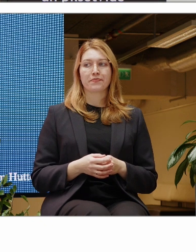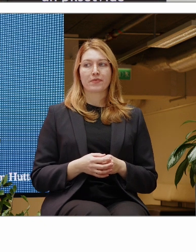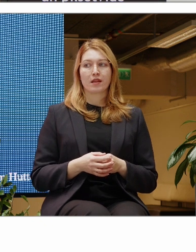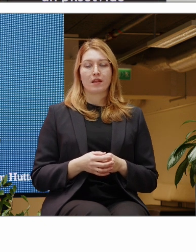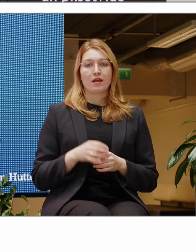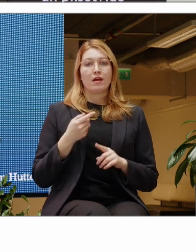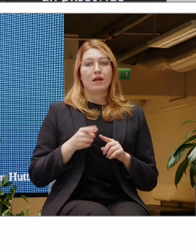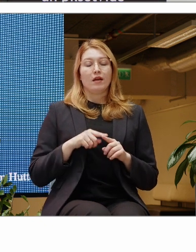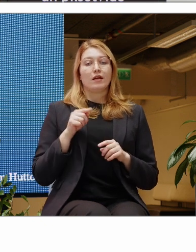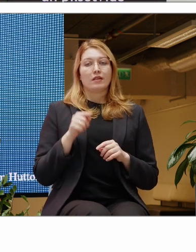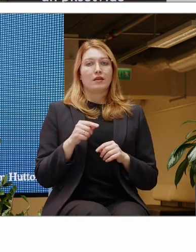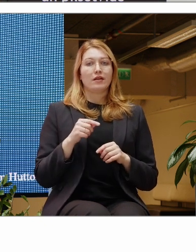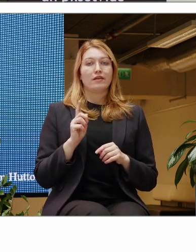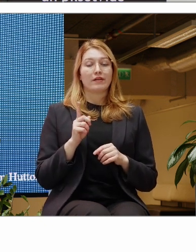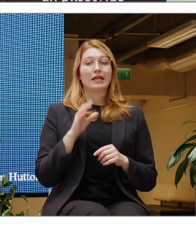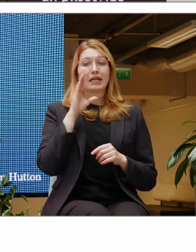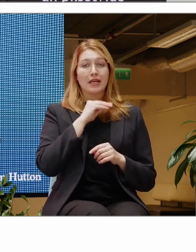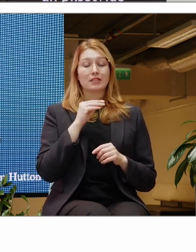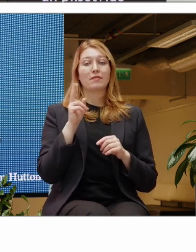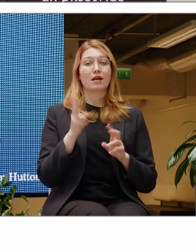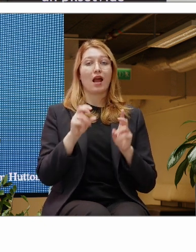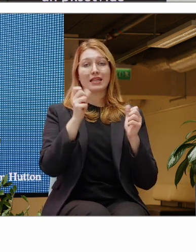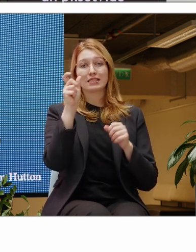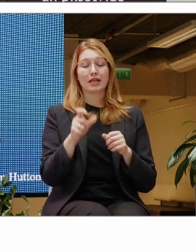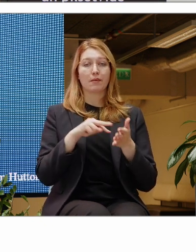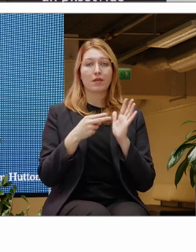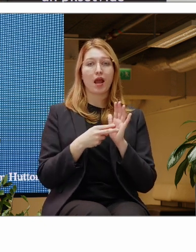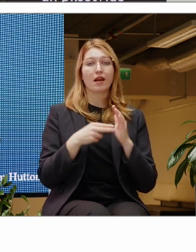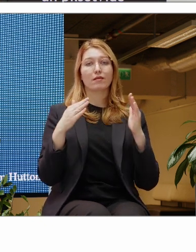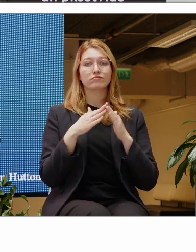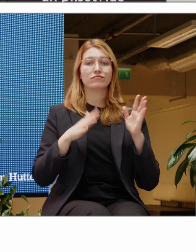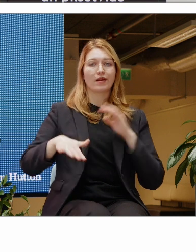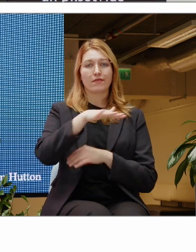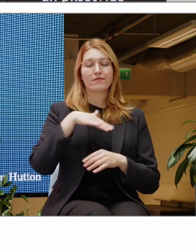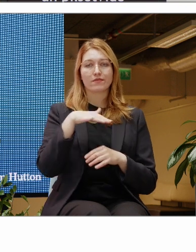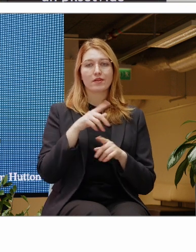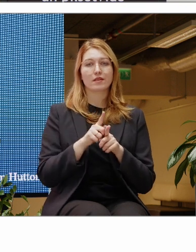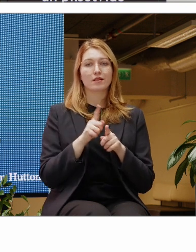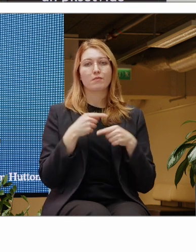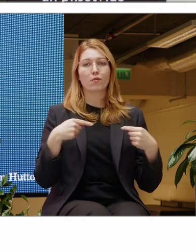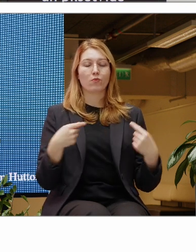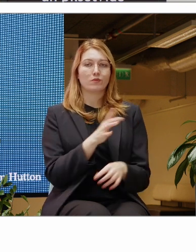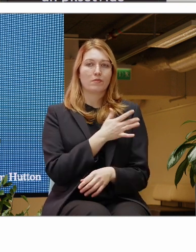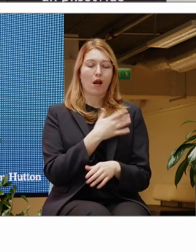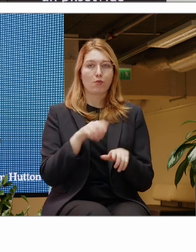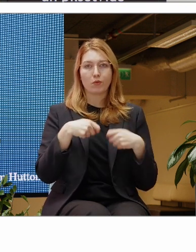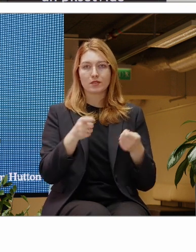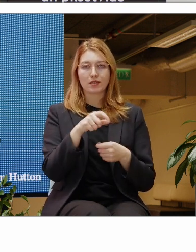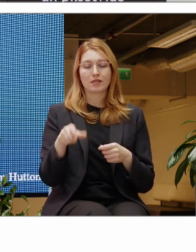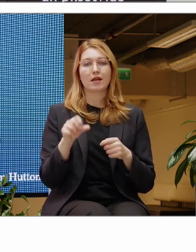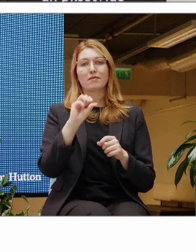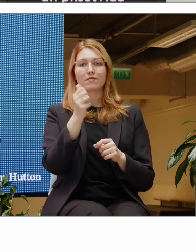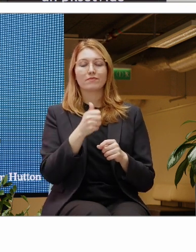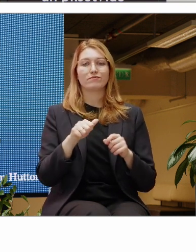you are key. You have the ability as designers and planners of the built environment and for products and services to design